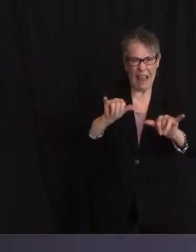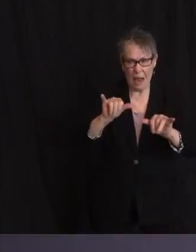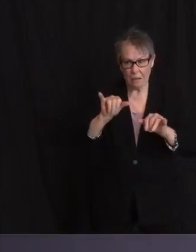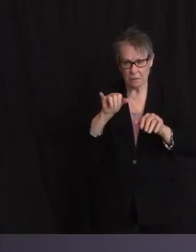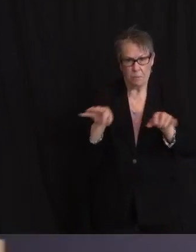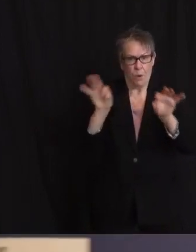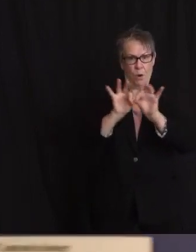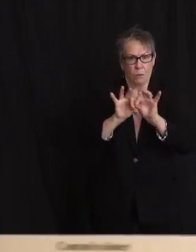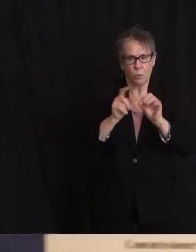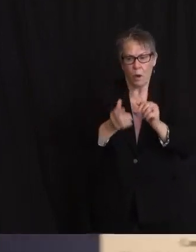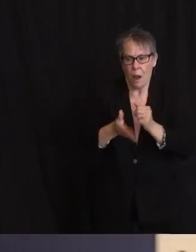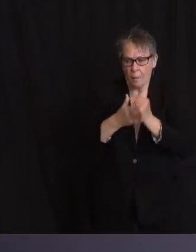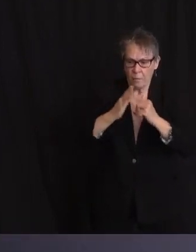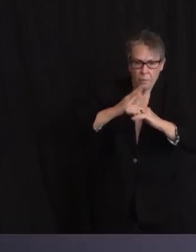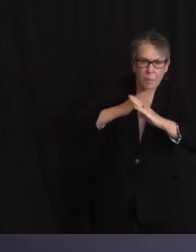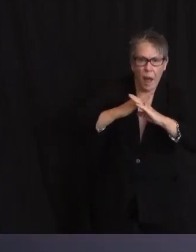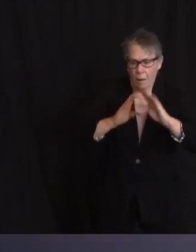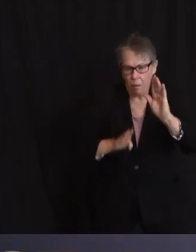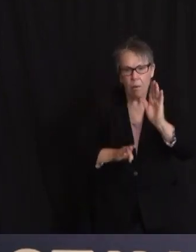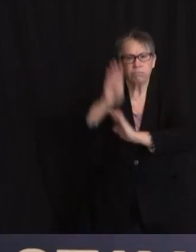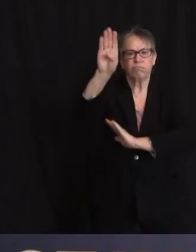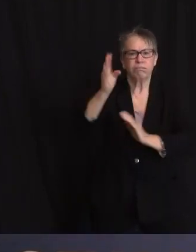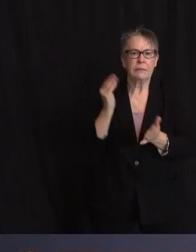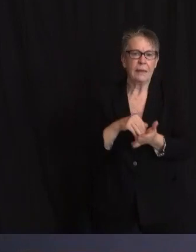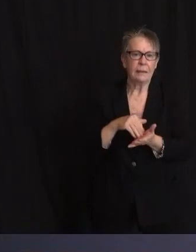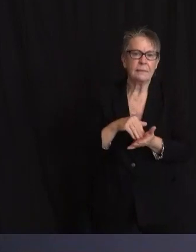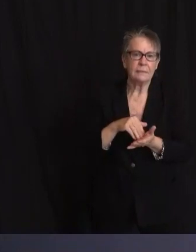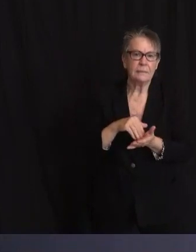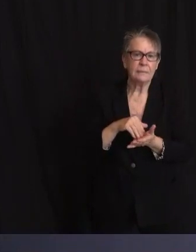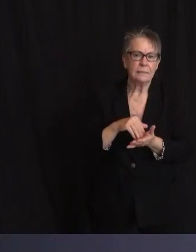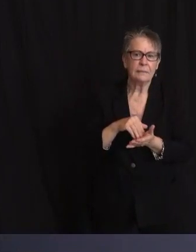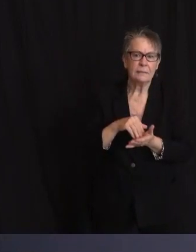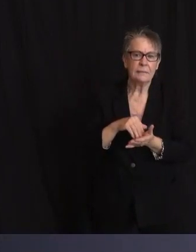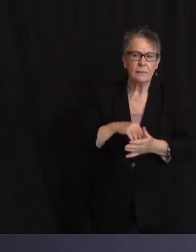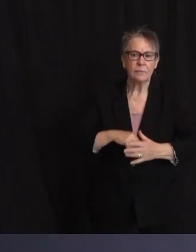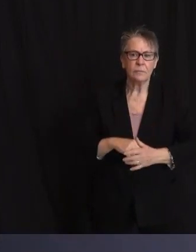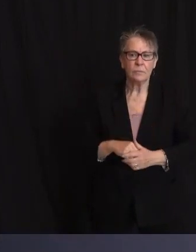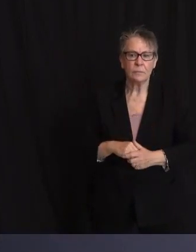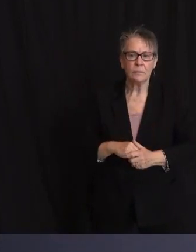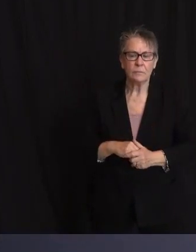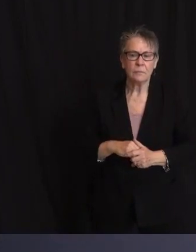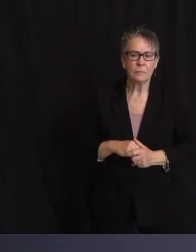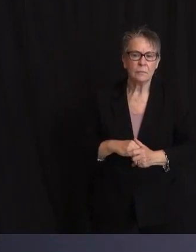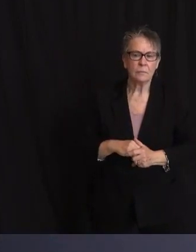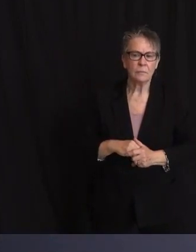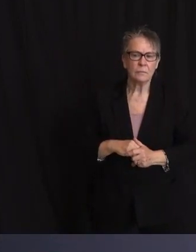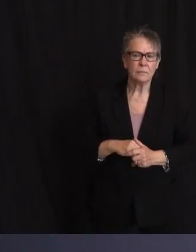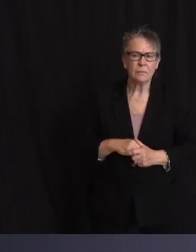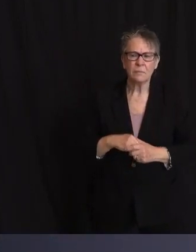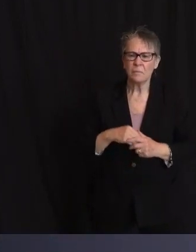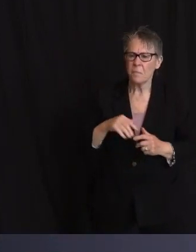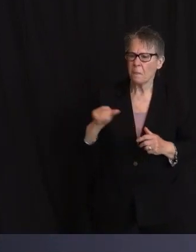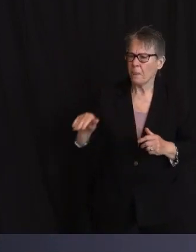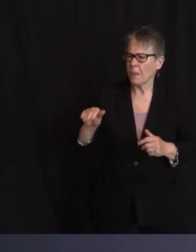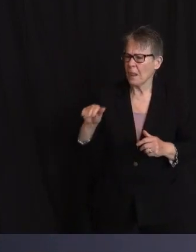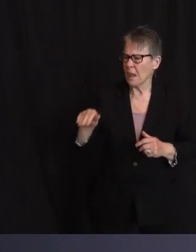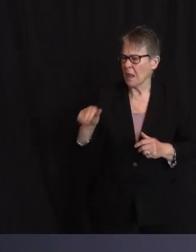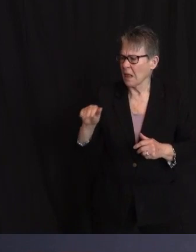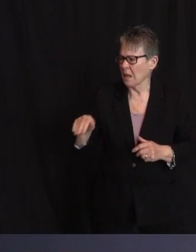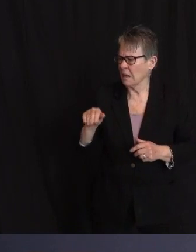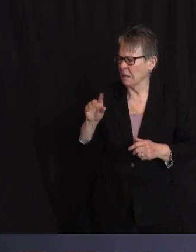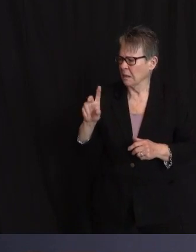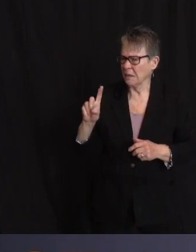fine. I think we're not expecting the Atlantic Center to be as busy as we're seeing,